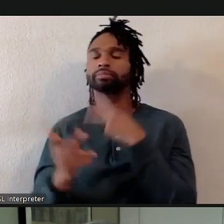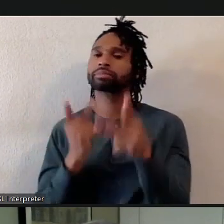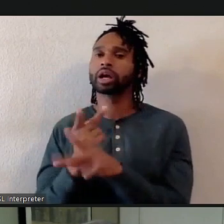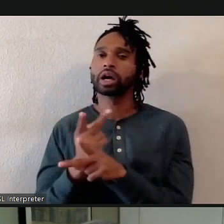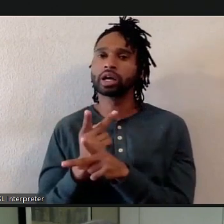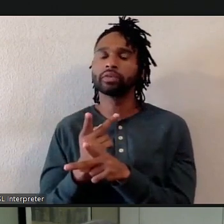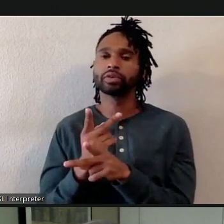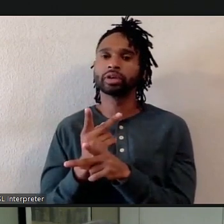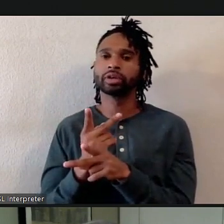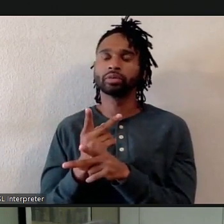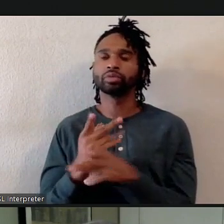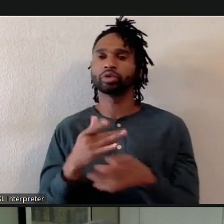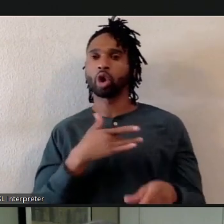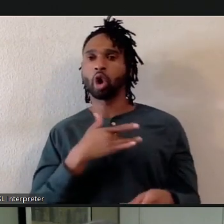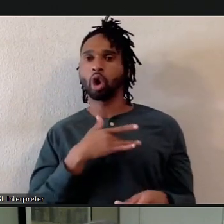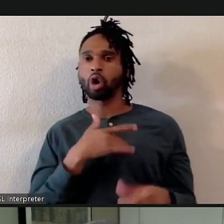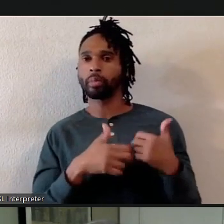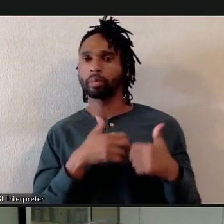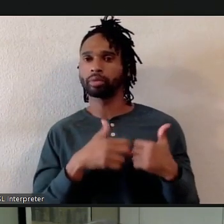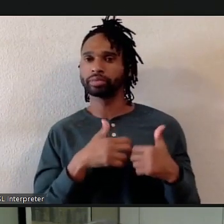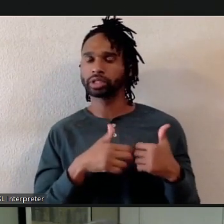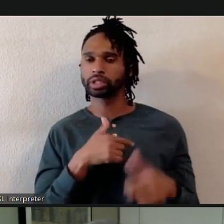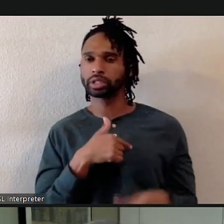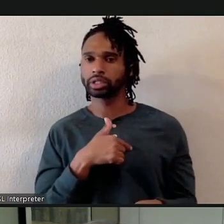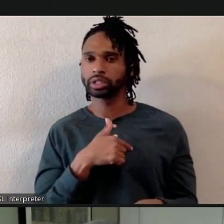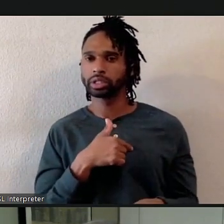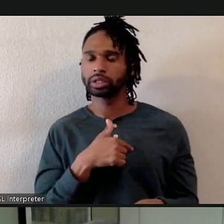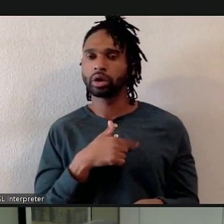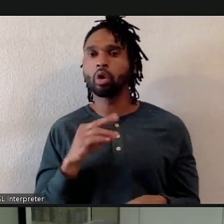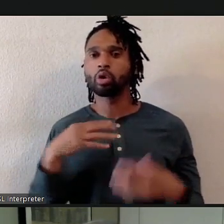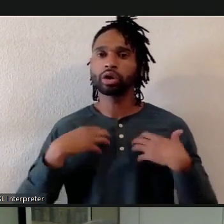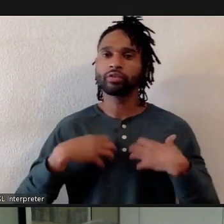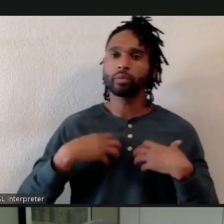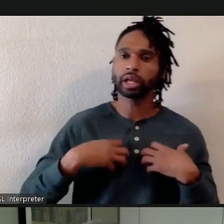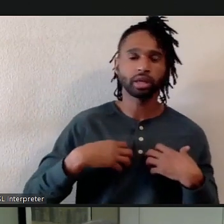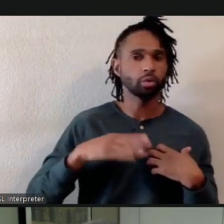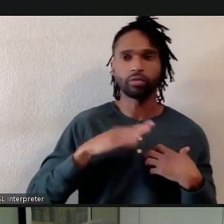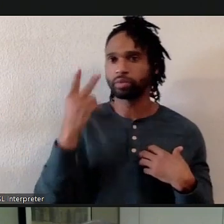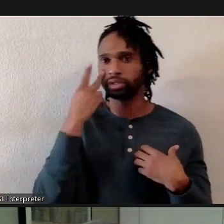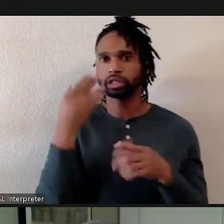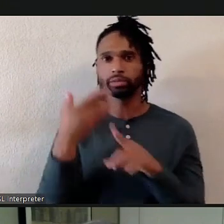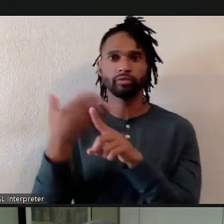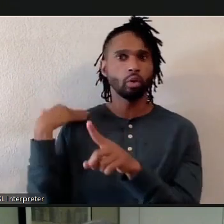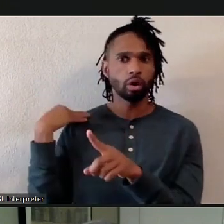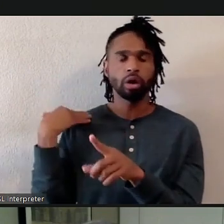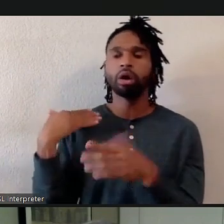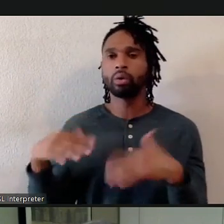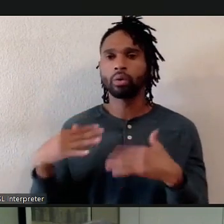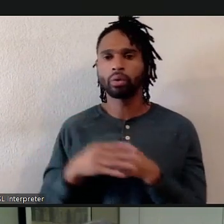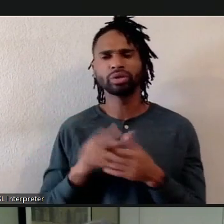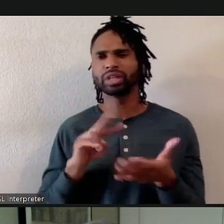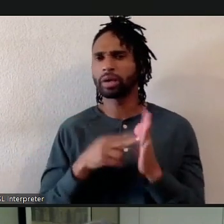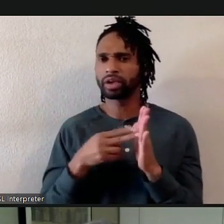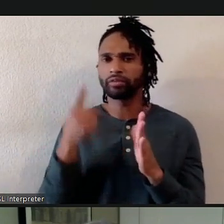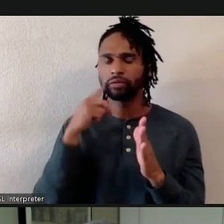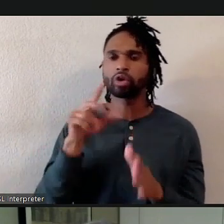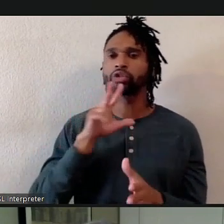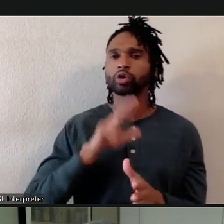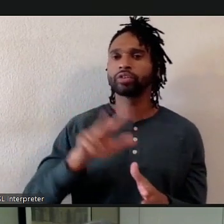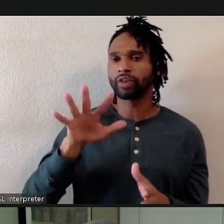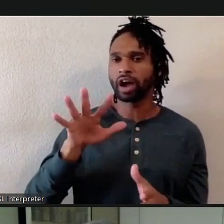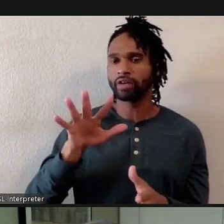involvement of their heart, that they have involvement of lungs in ways we hadn't seen before. And what does that mean for the 35-year-old who's